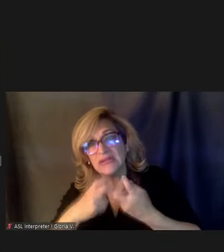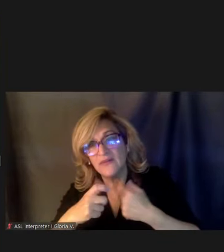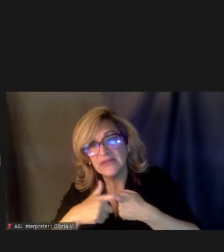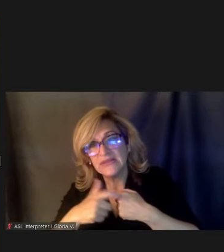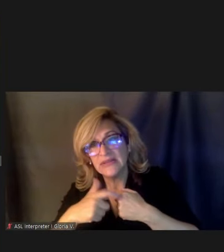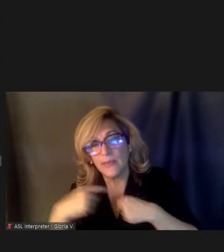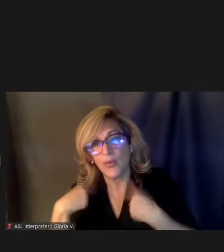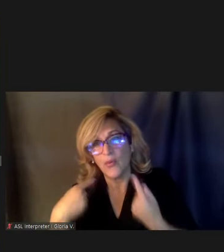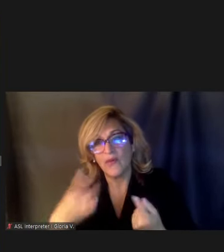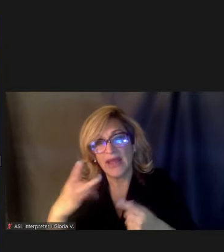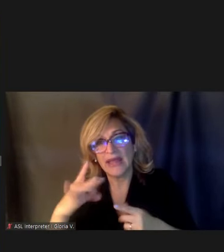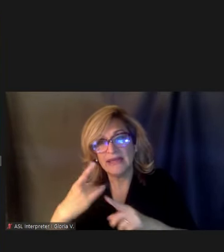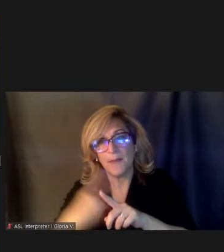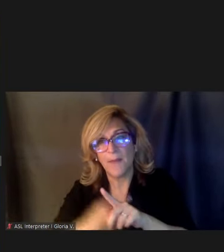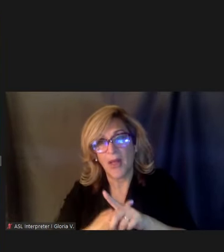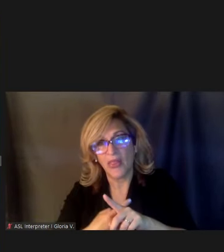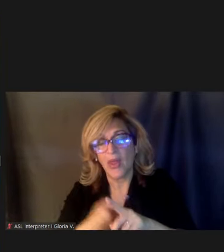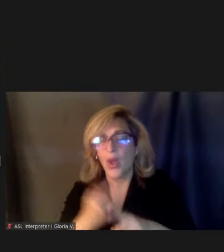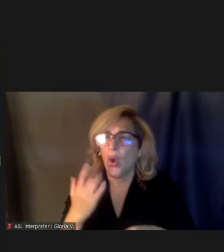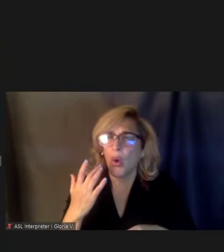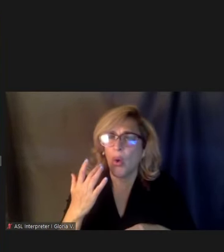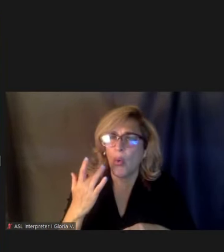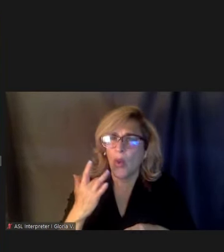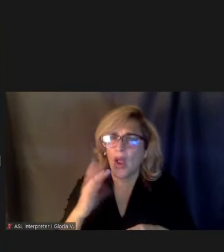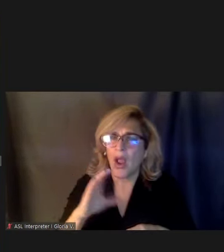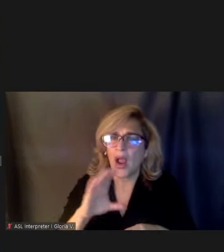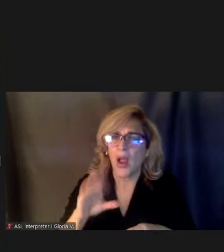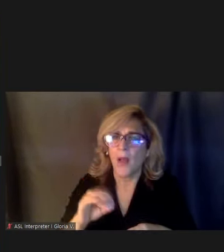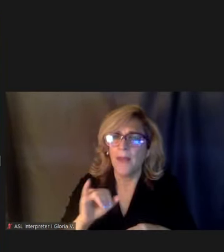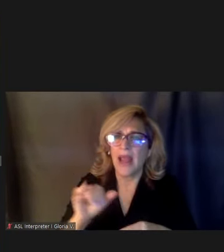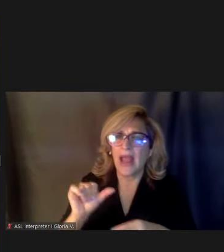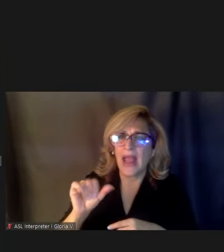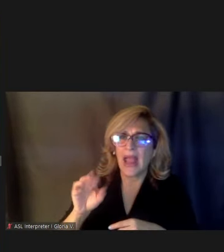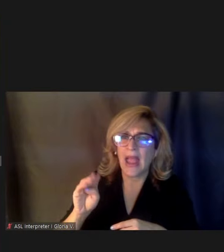months and counting. While companies like Amazon thrived in